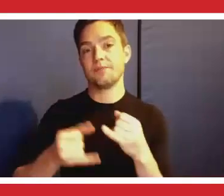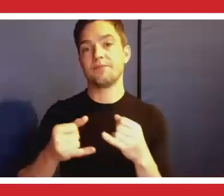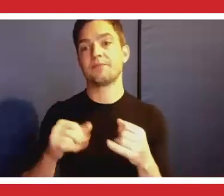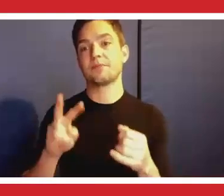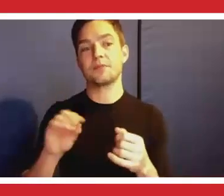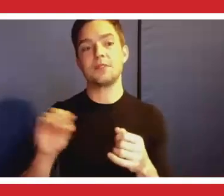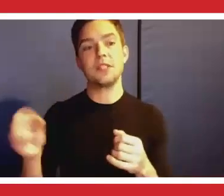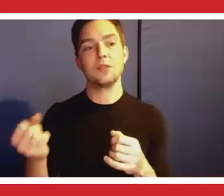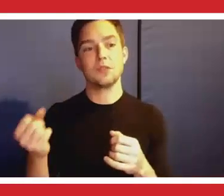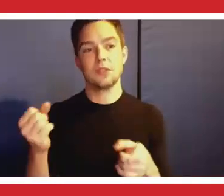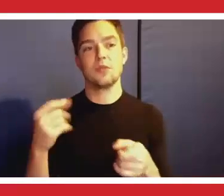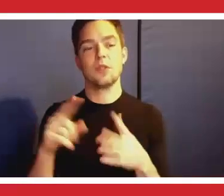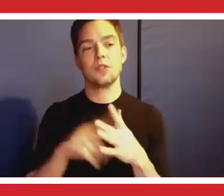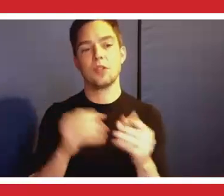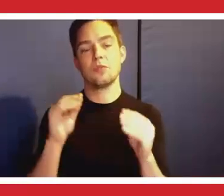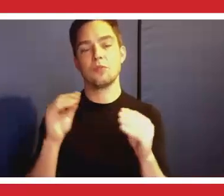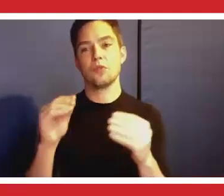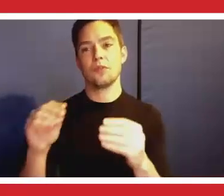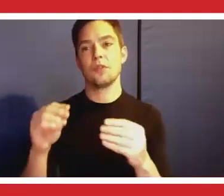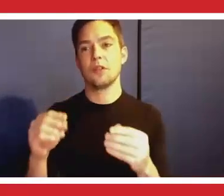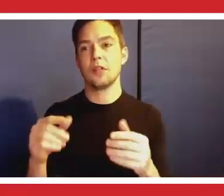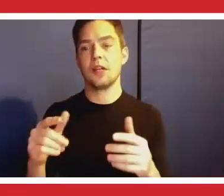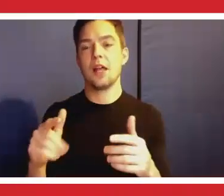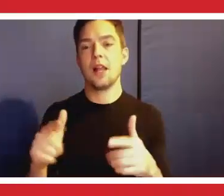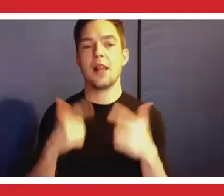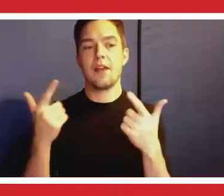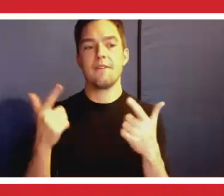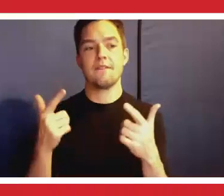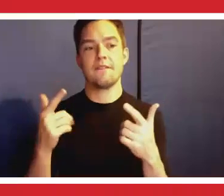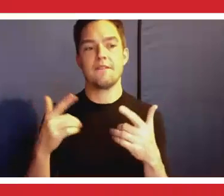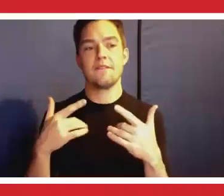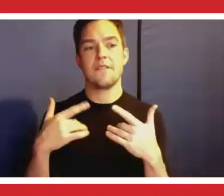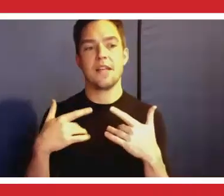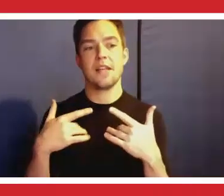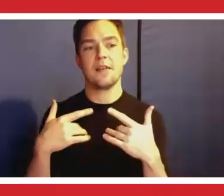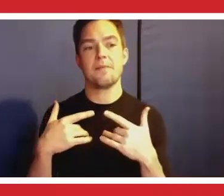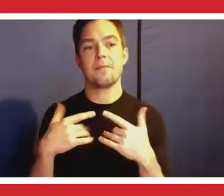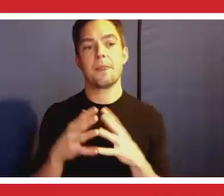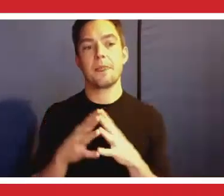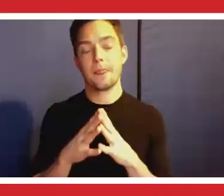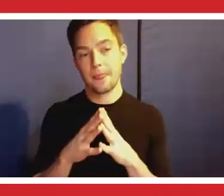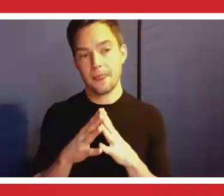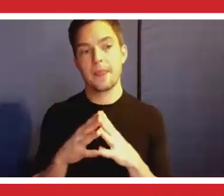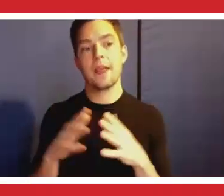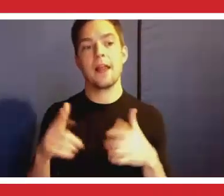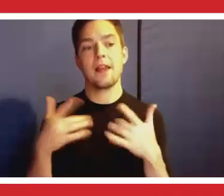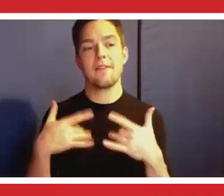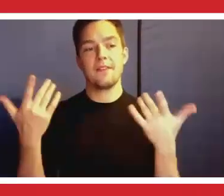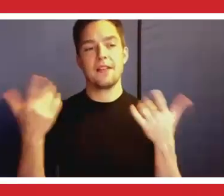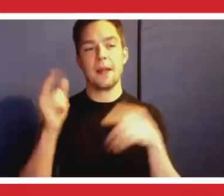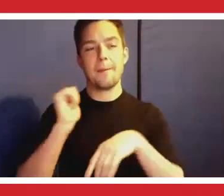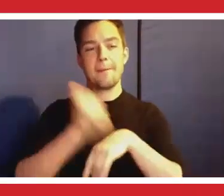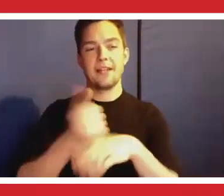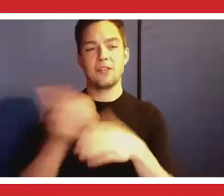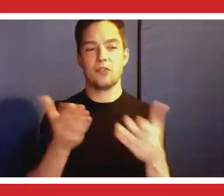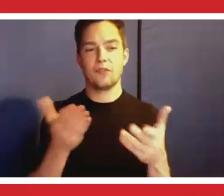move towards live event-based services, I believe that this is an increasing trend still, because more and